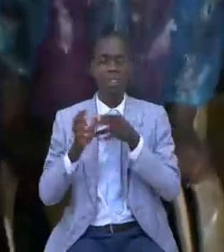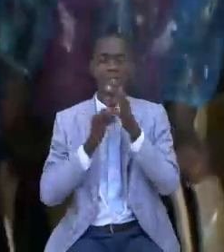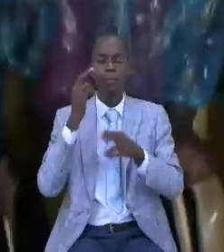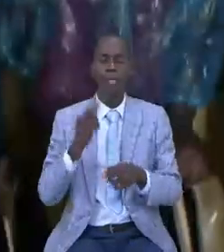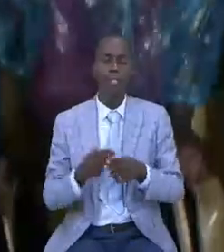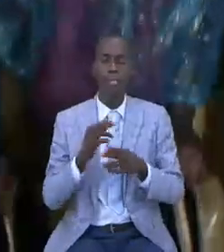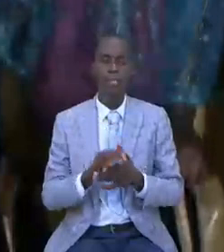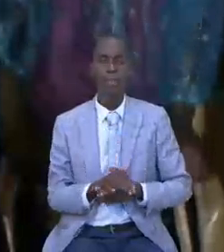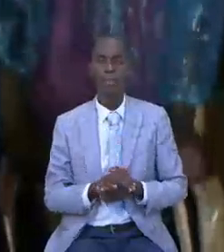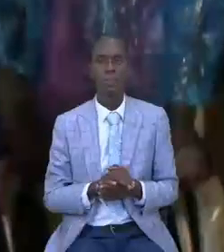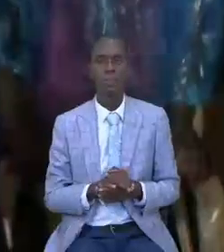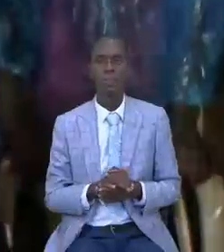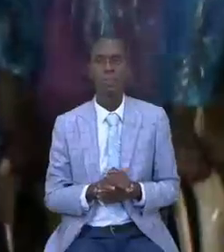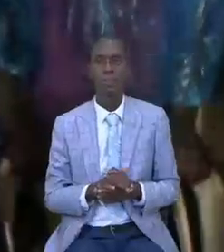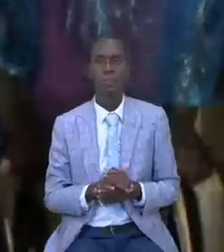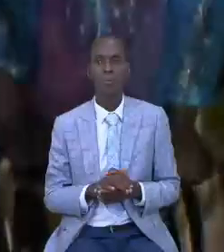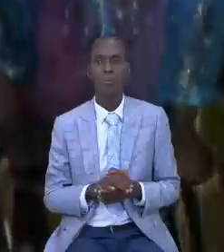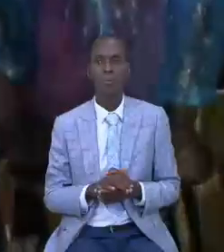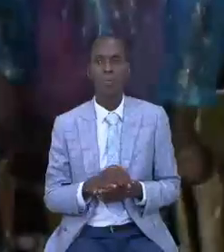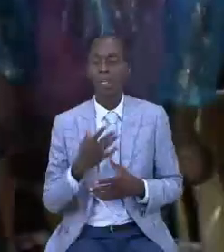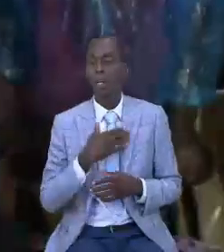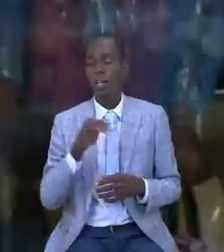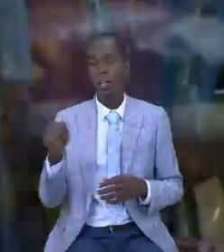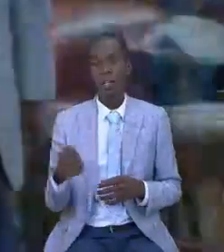name. And